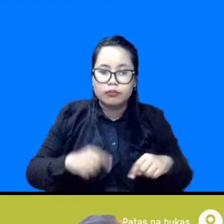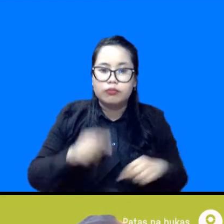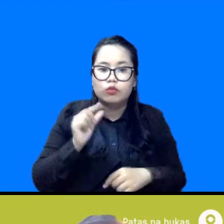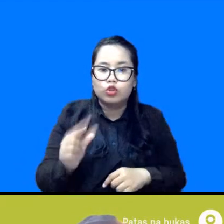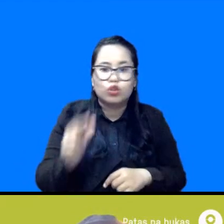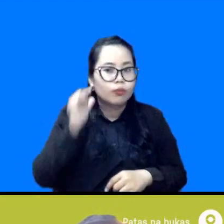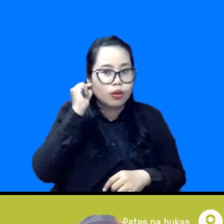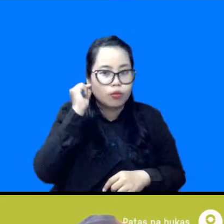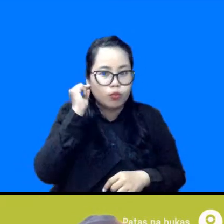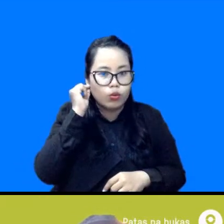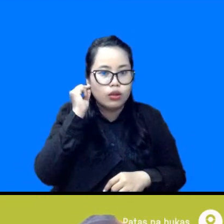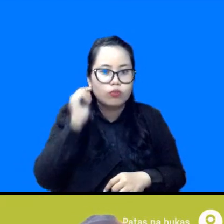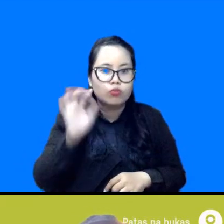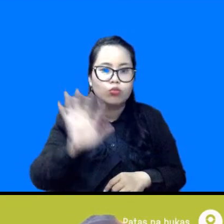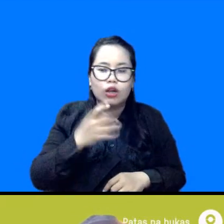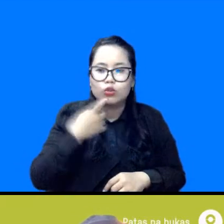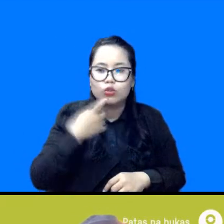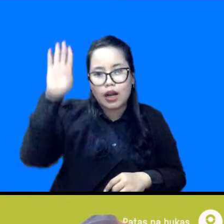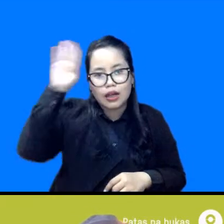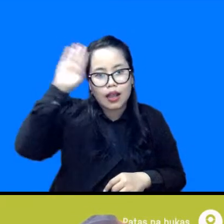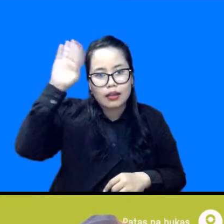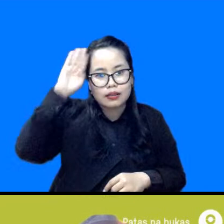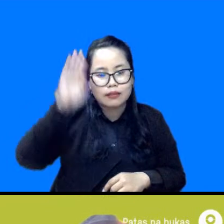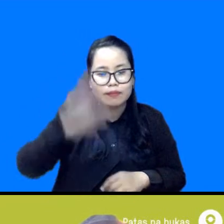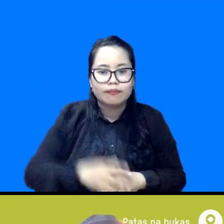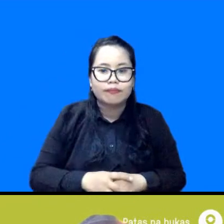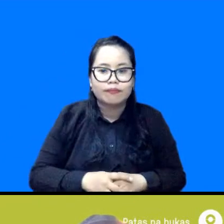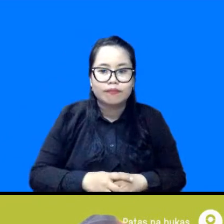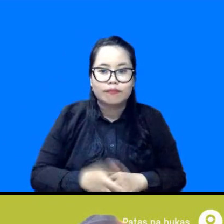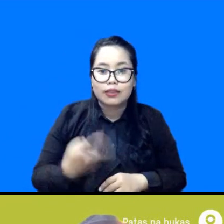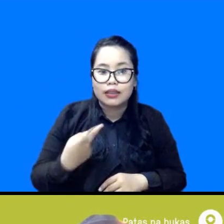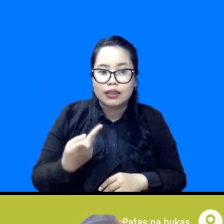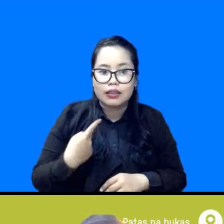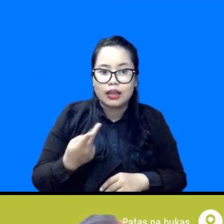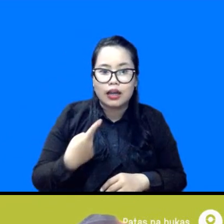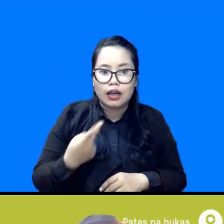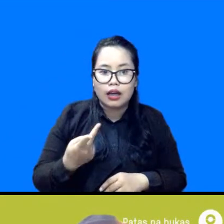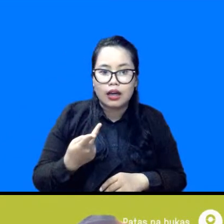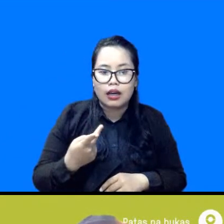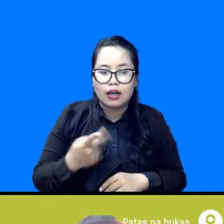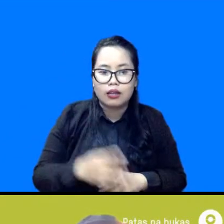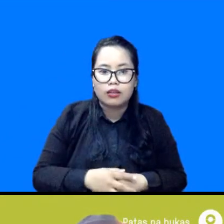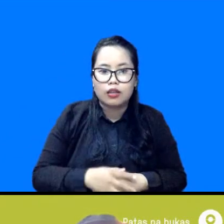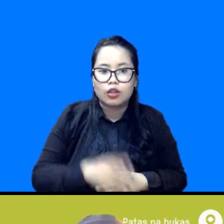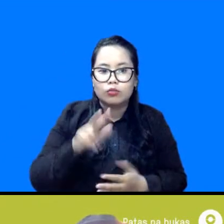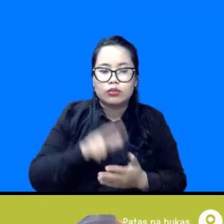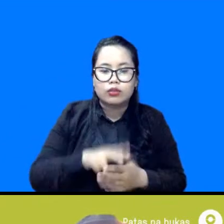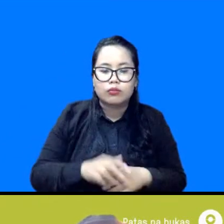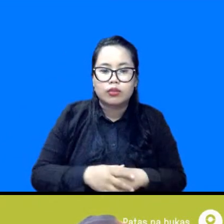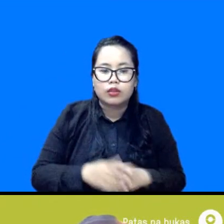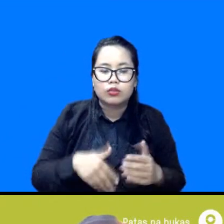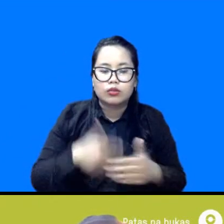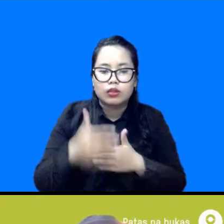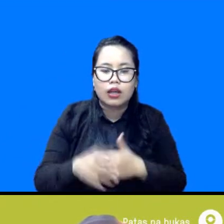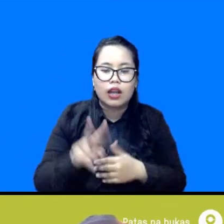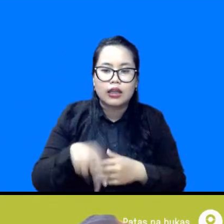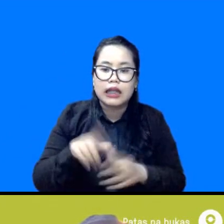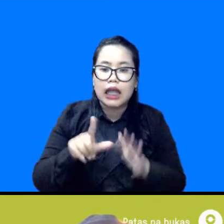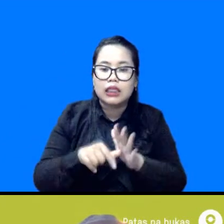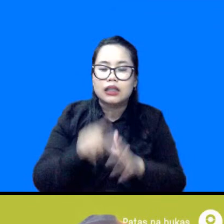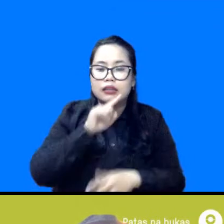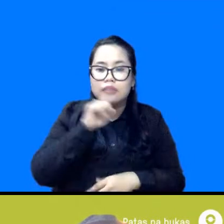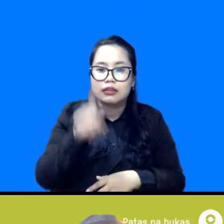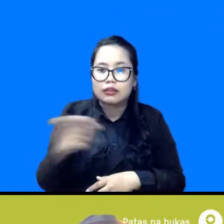you, Chang. We can later discuss about this work in the Q&A session. And also I will continue